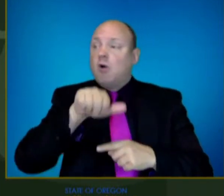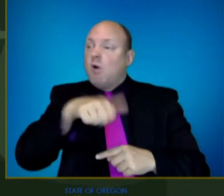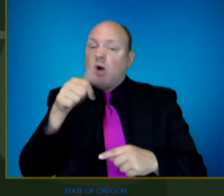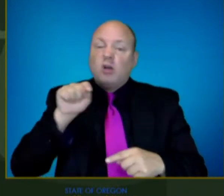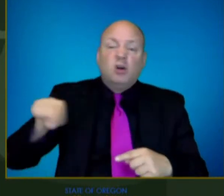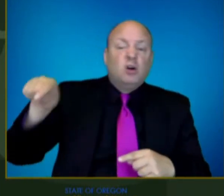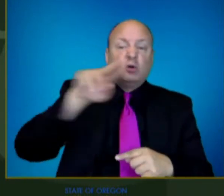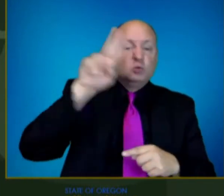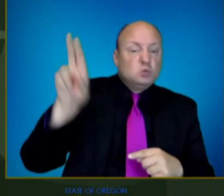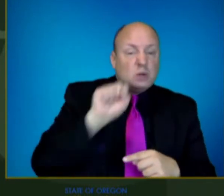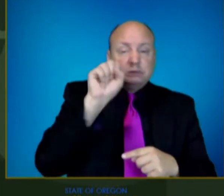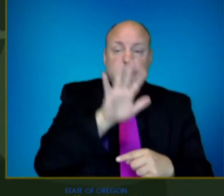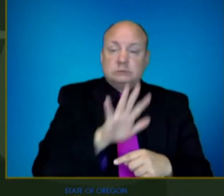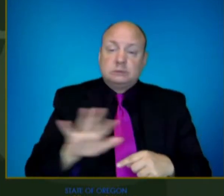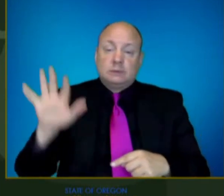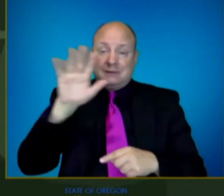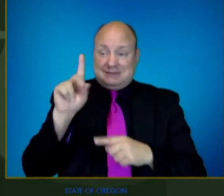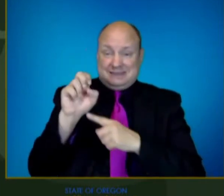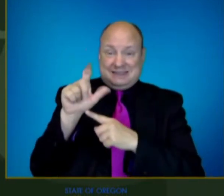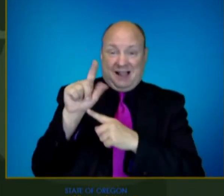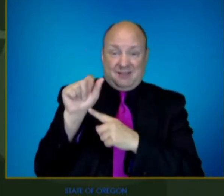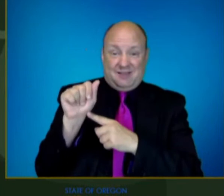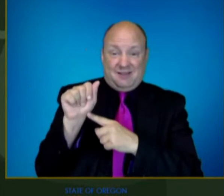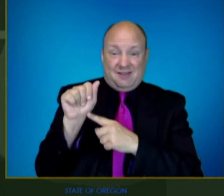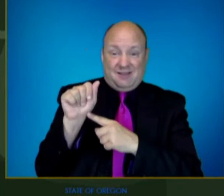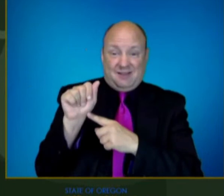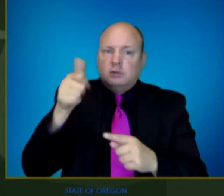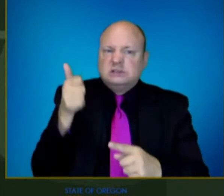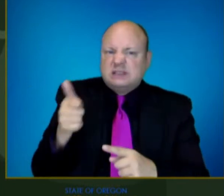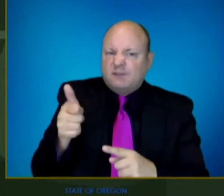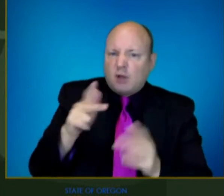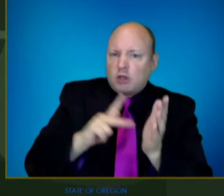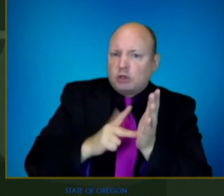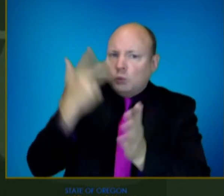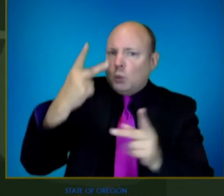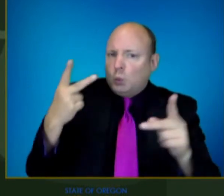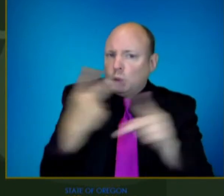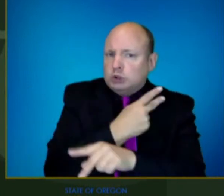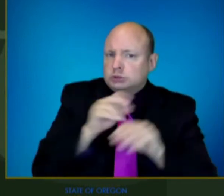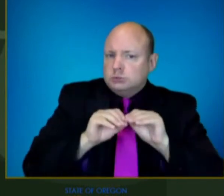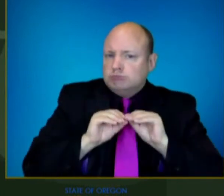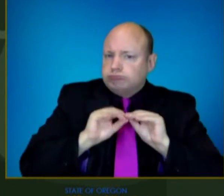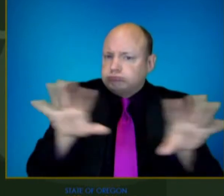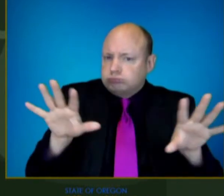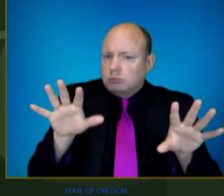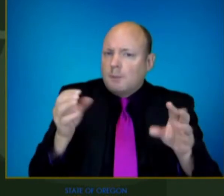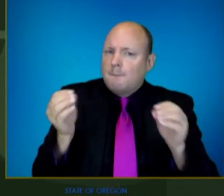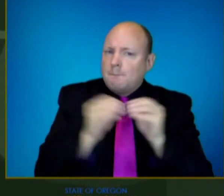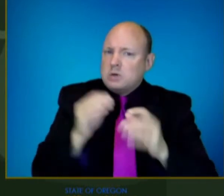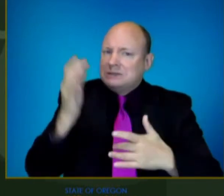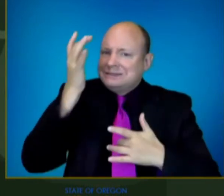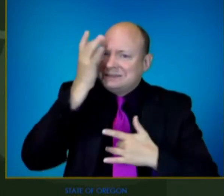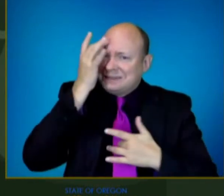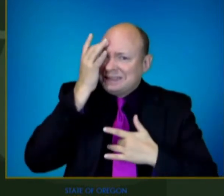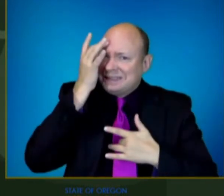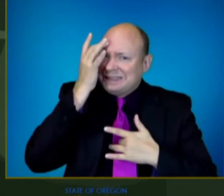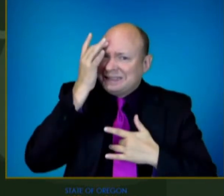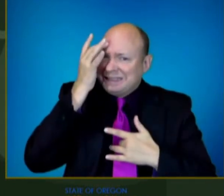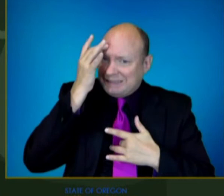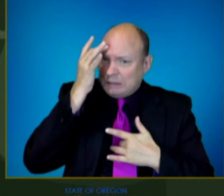is 3 times more contagious. It is more severe, and it is spreading, particularly through our